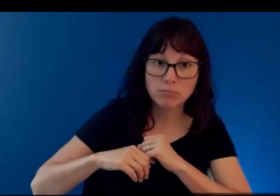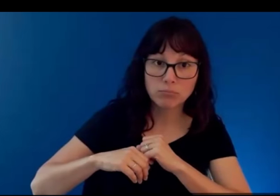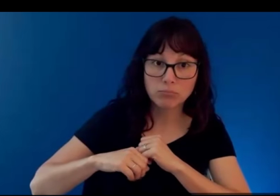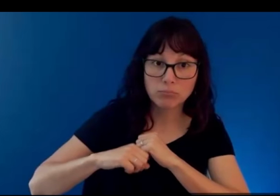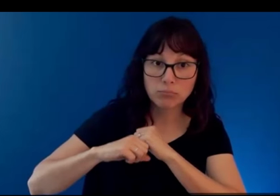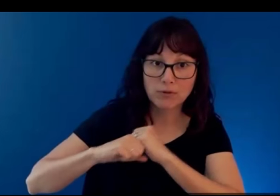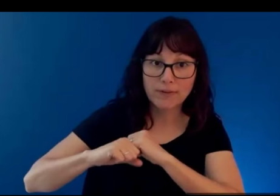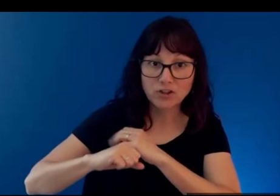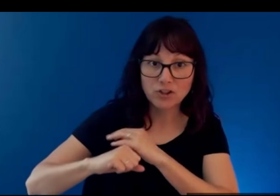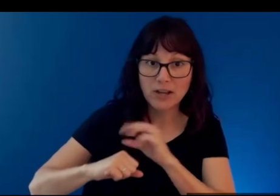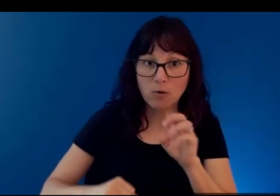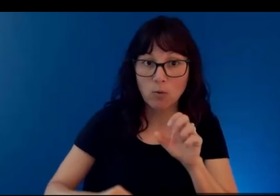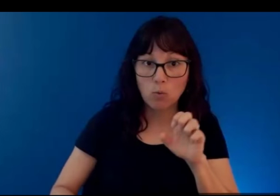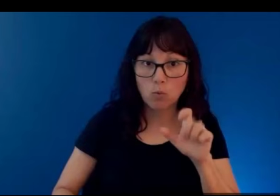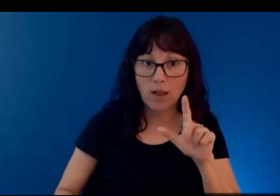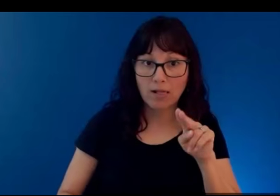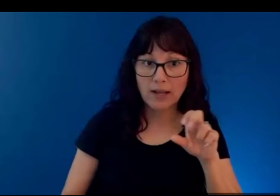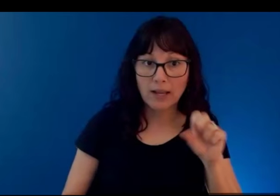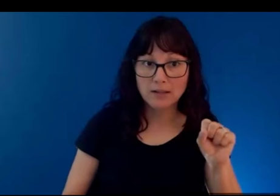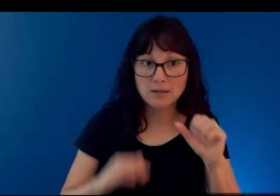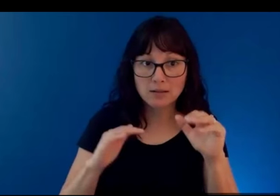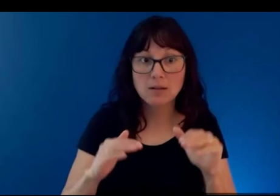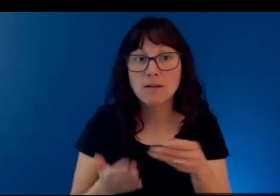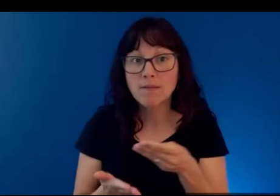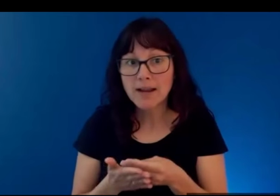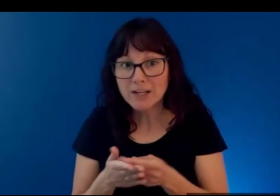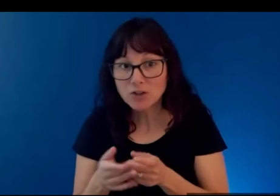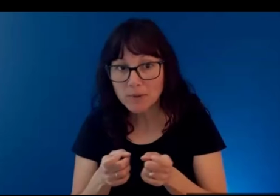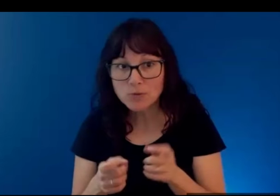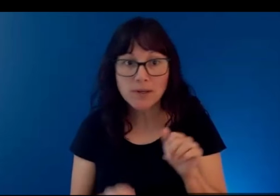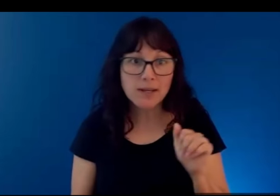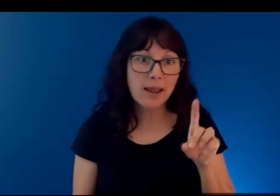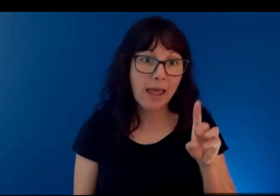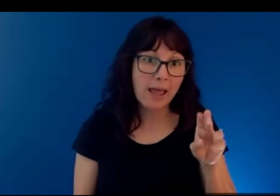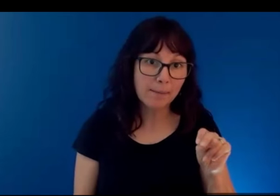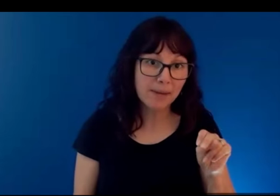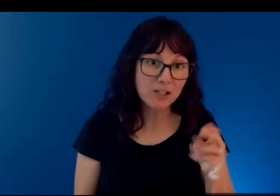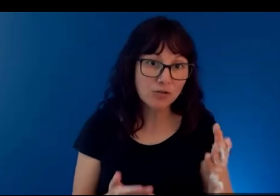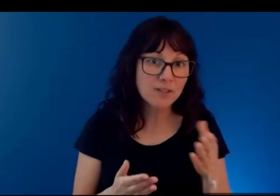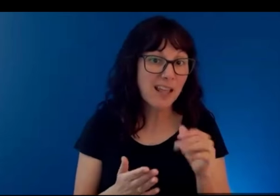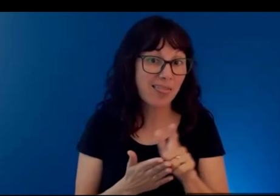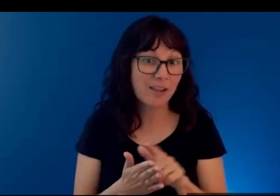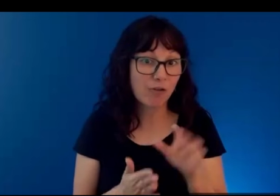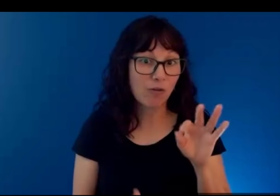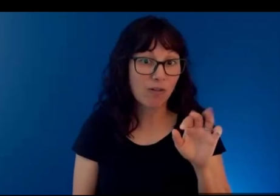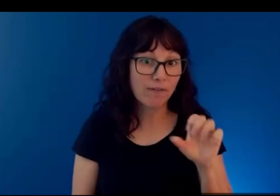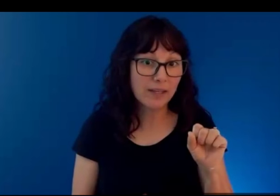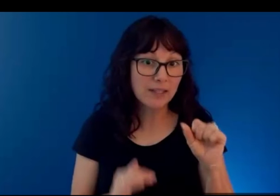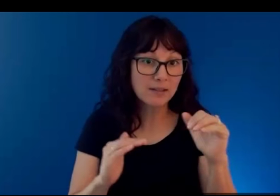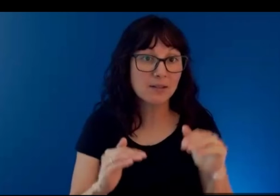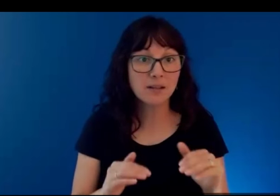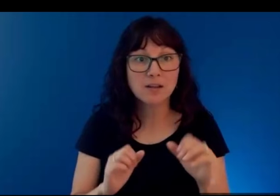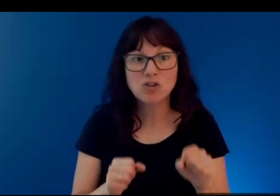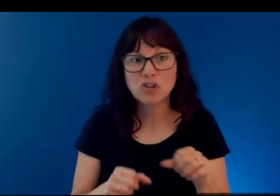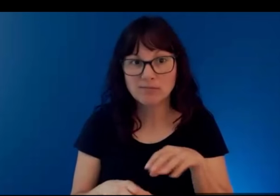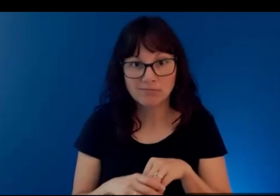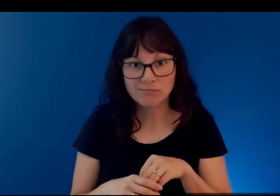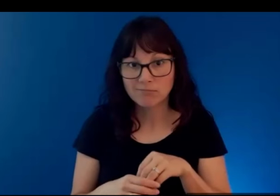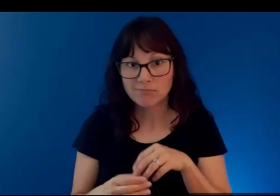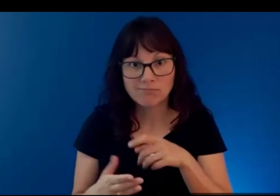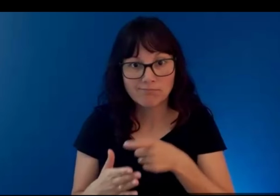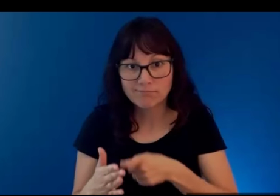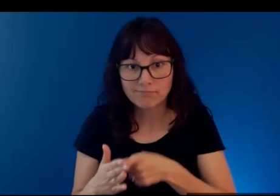services, financial management, administrative services and legal fees, expenses for